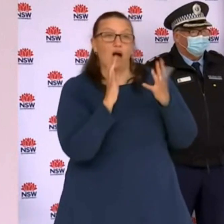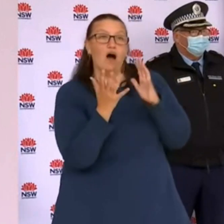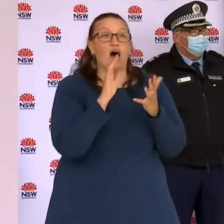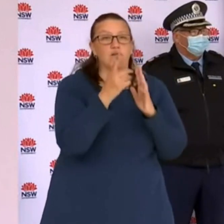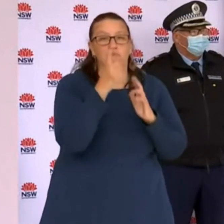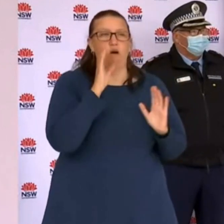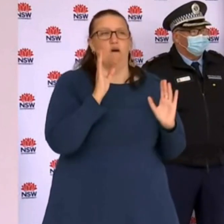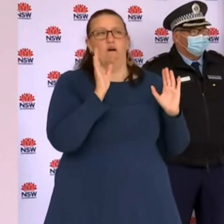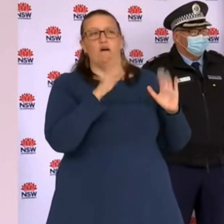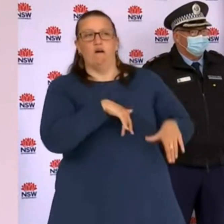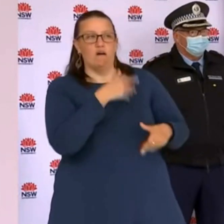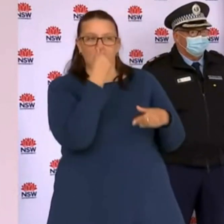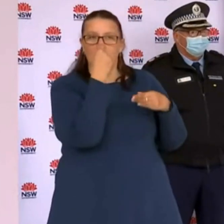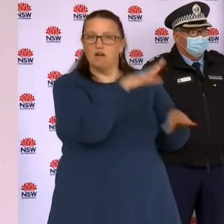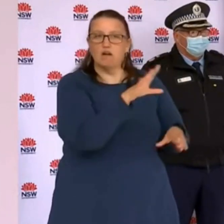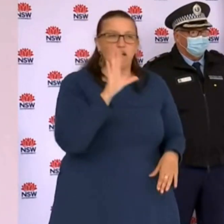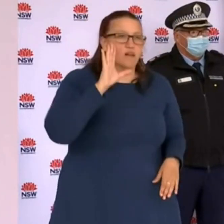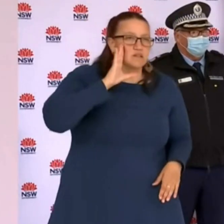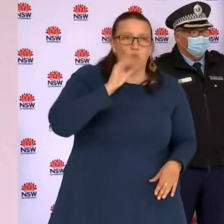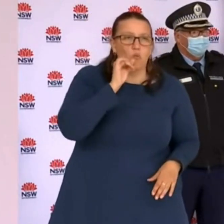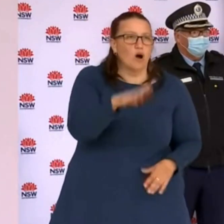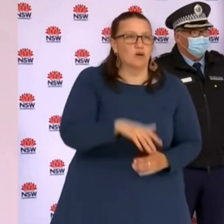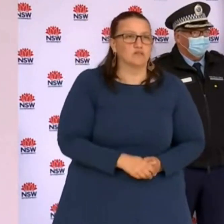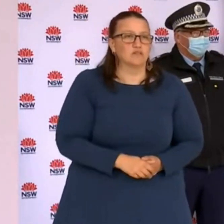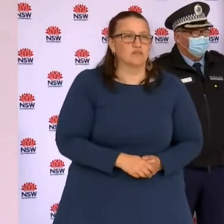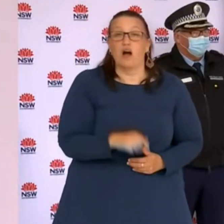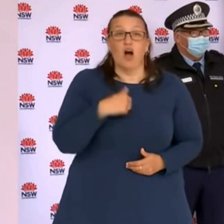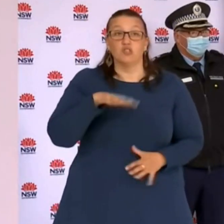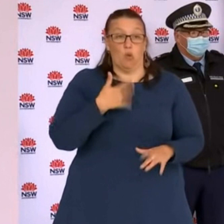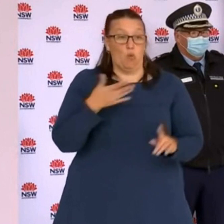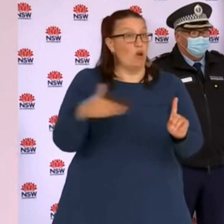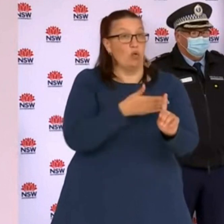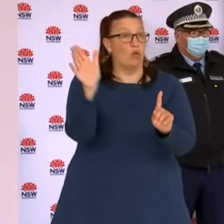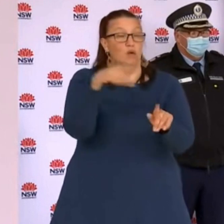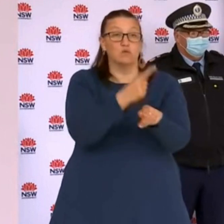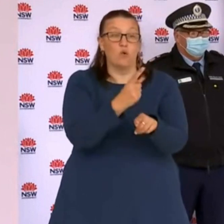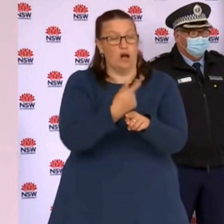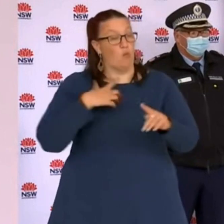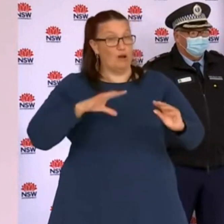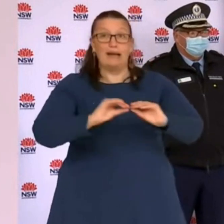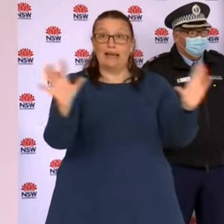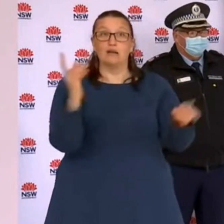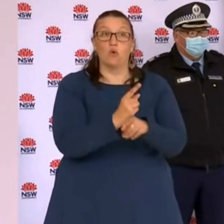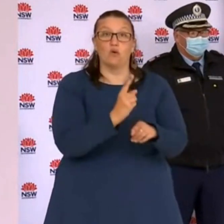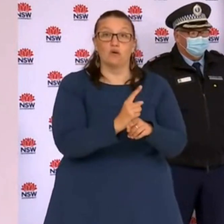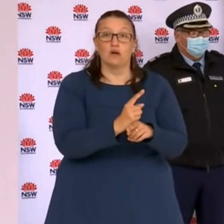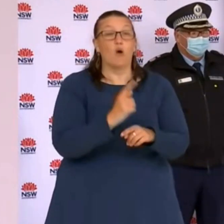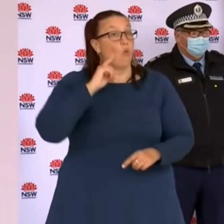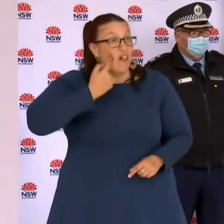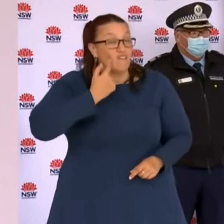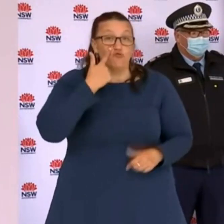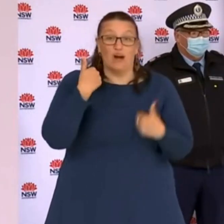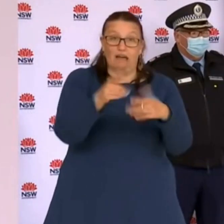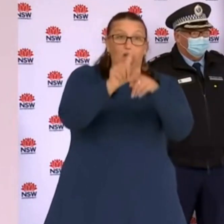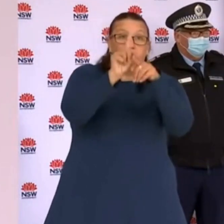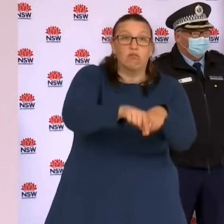direct, especially at a time like this. I'm not going to beat around the bush. I need to be direct, and I don't mean to cause offence to anybody.